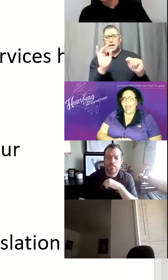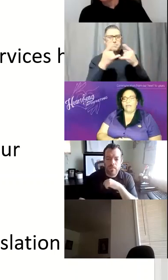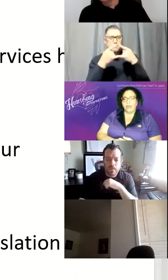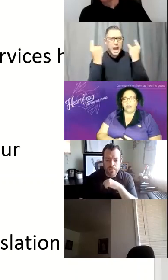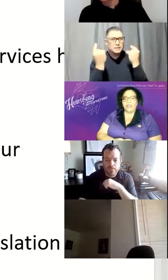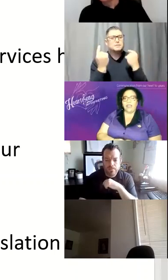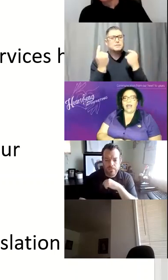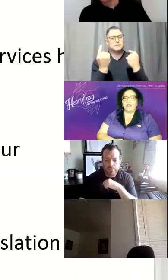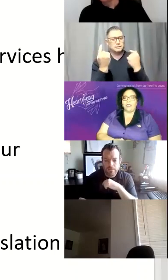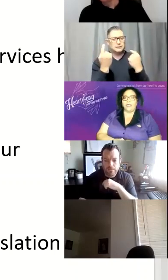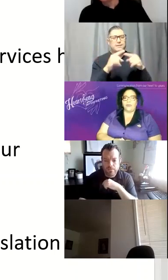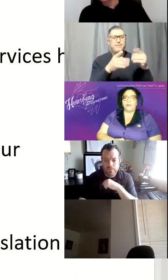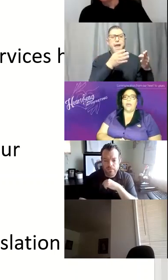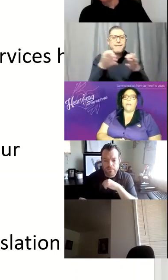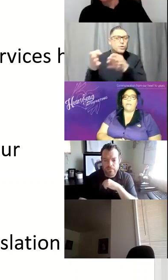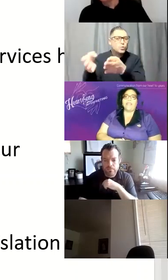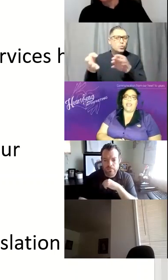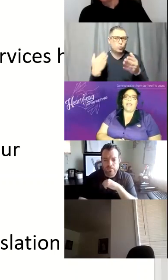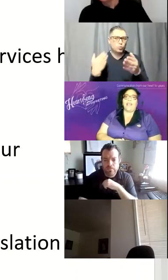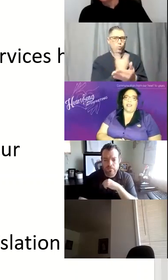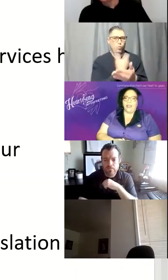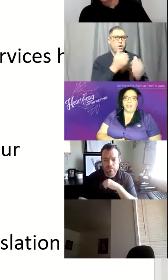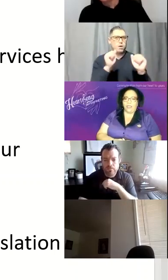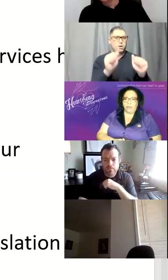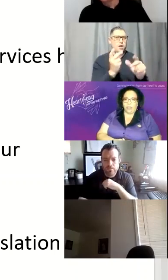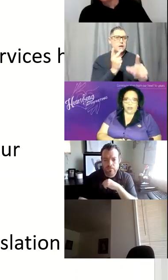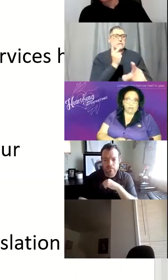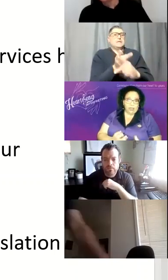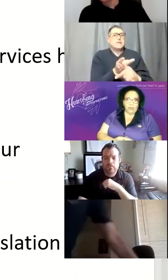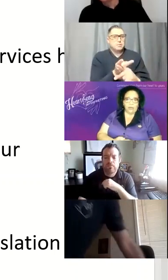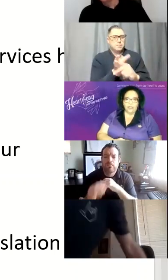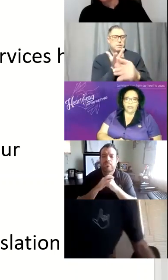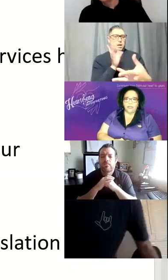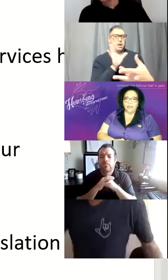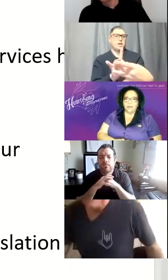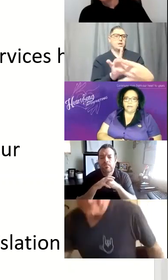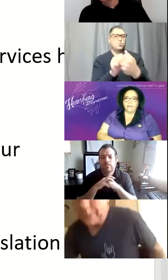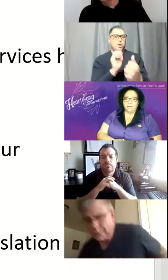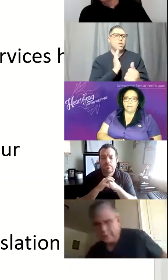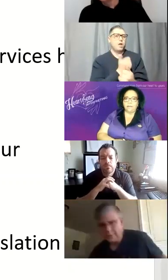those avenues that allow us to maintain that connection with our consumers.